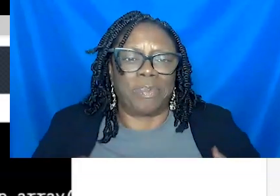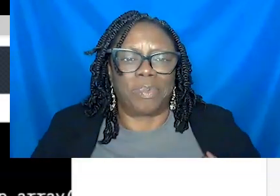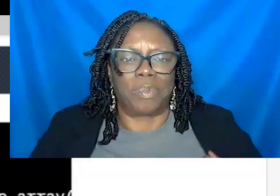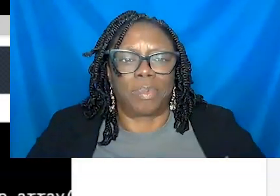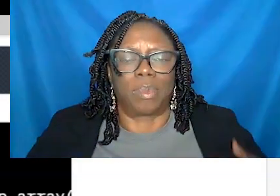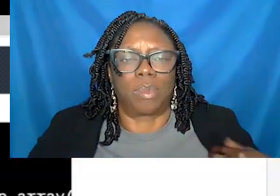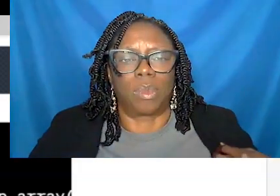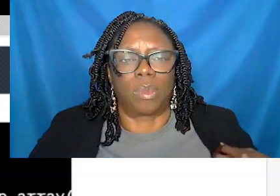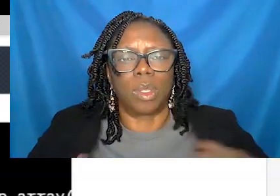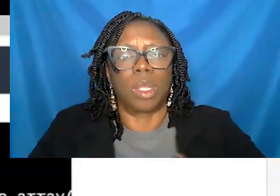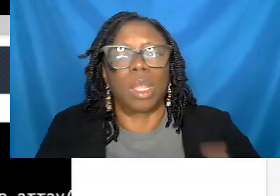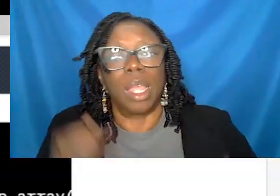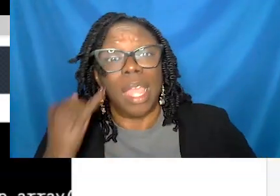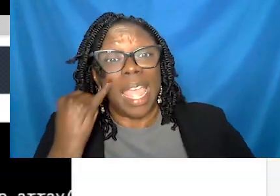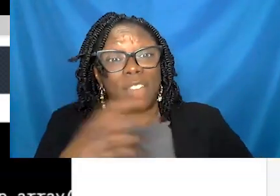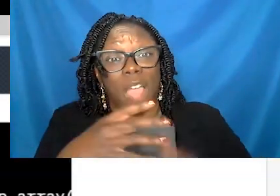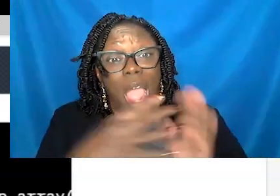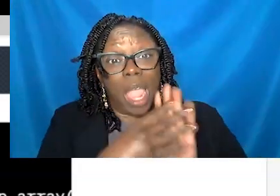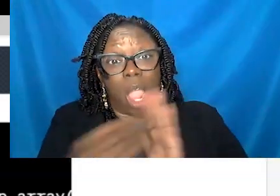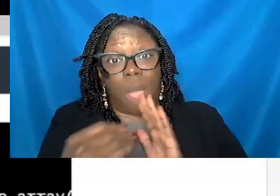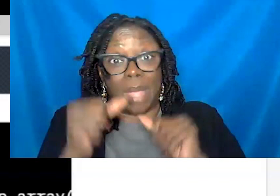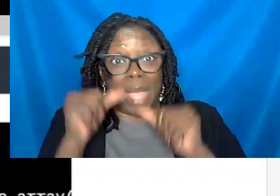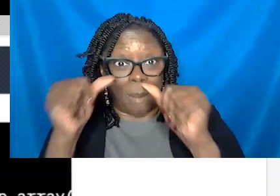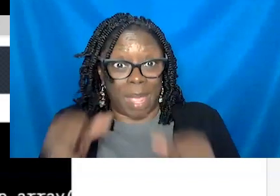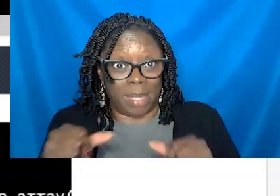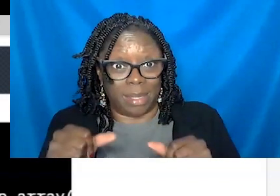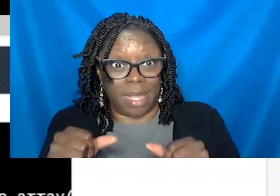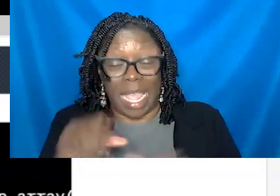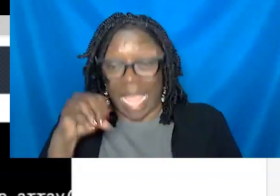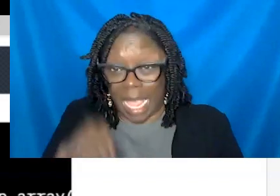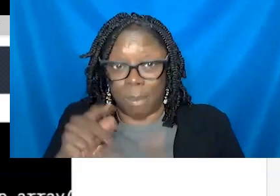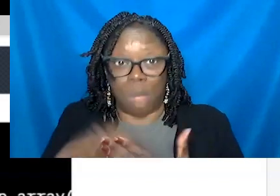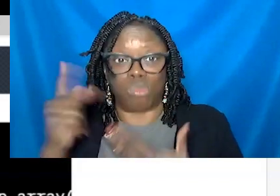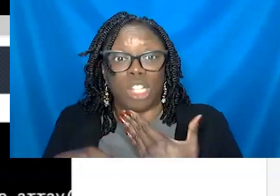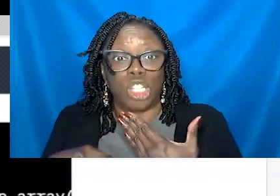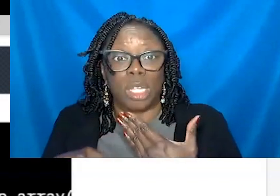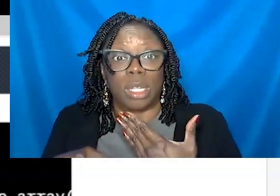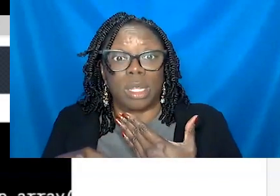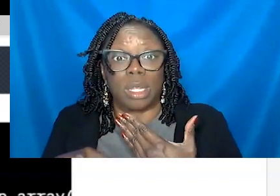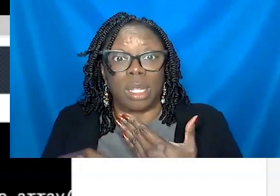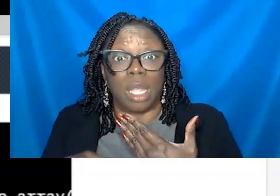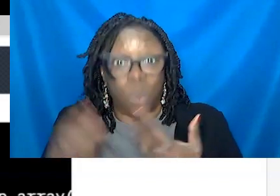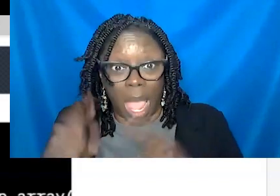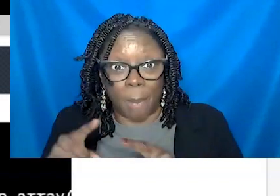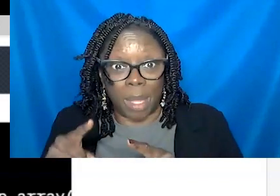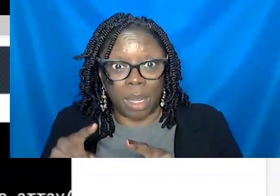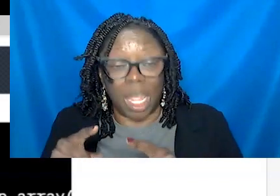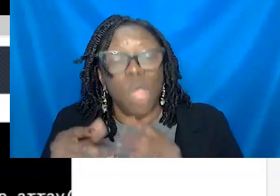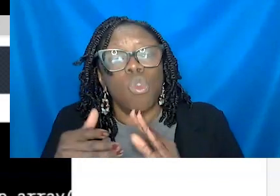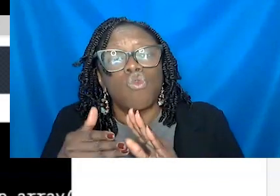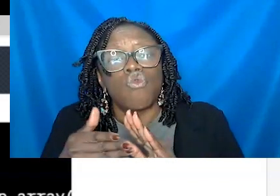Yep. If I would copy and paste this directly into my project, it would not run. Okay, it would